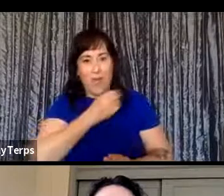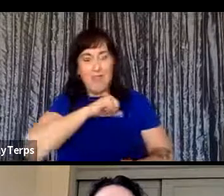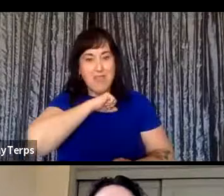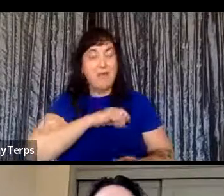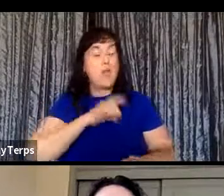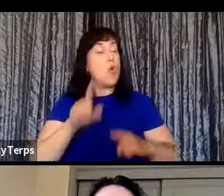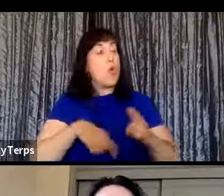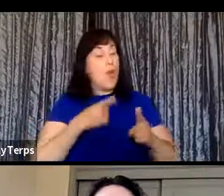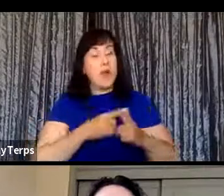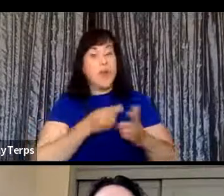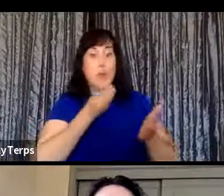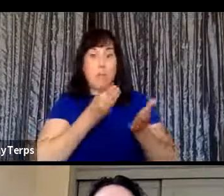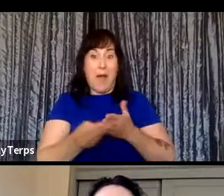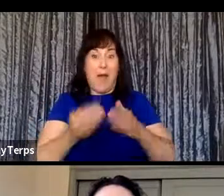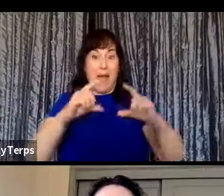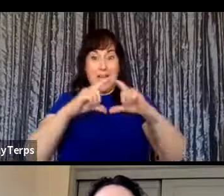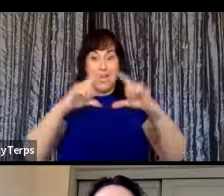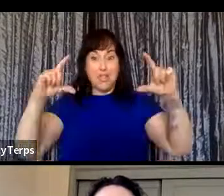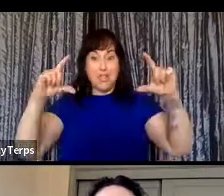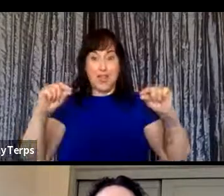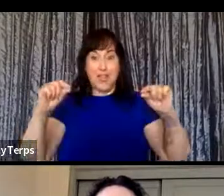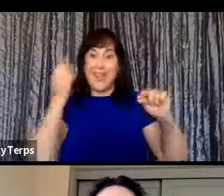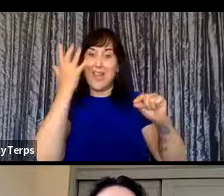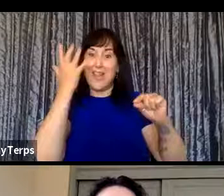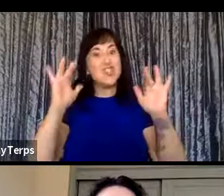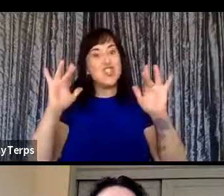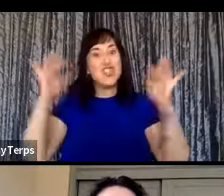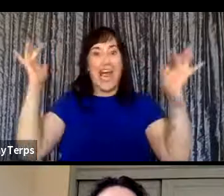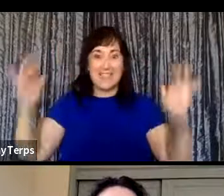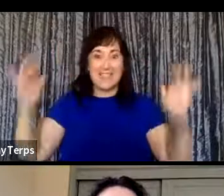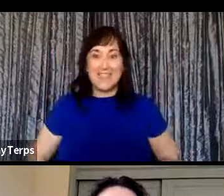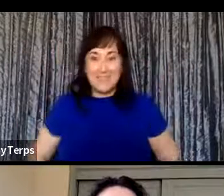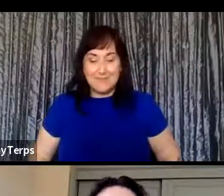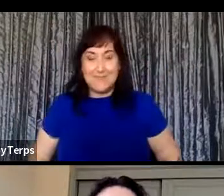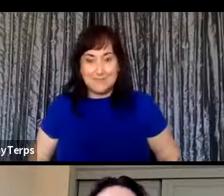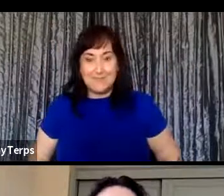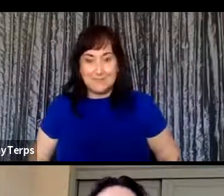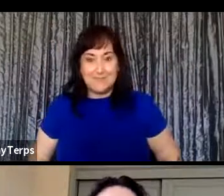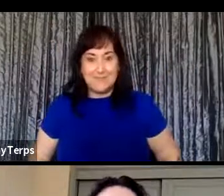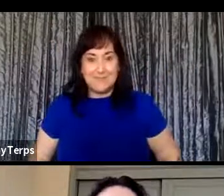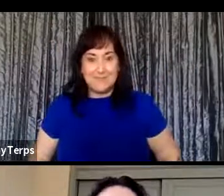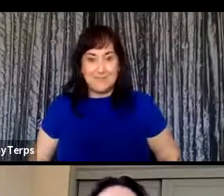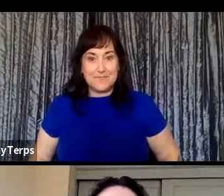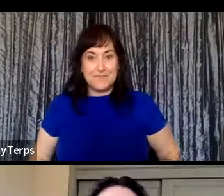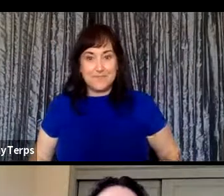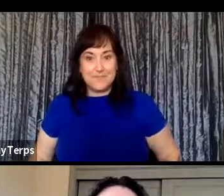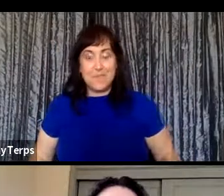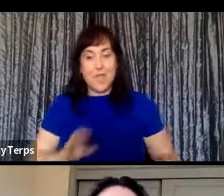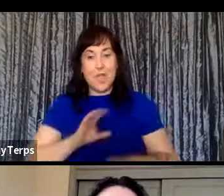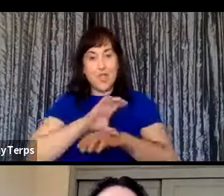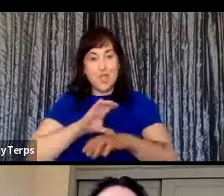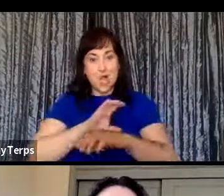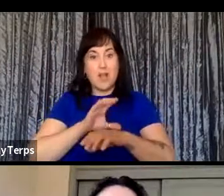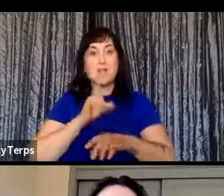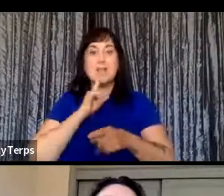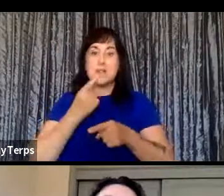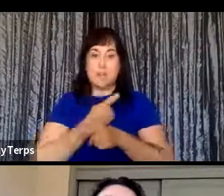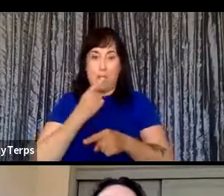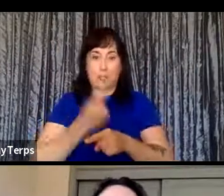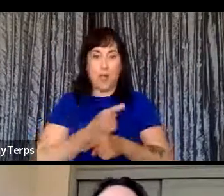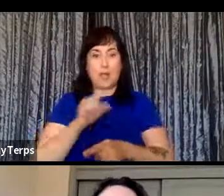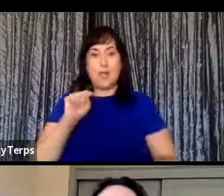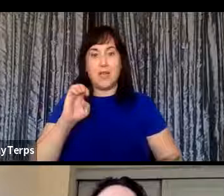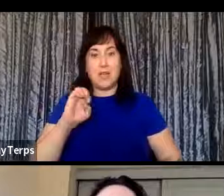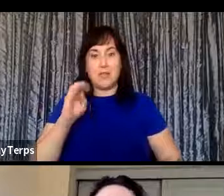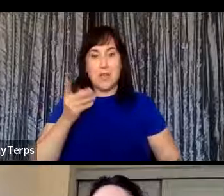it looks shiny. Look at this. Look at this. Look how shiny that bar is. It's shiny because the chocolate is properly tempered. When you break